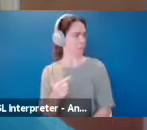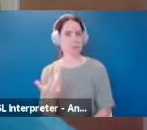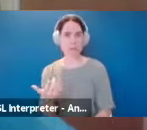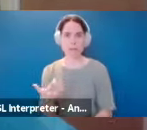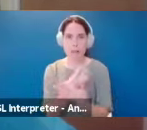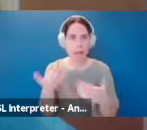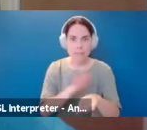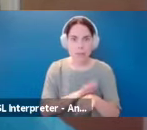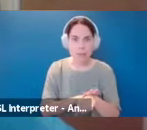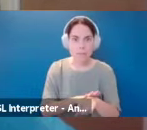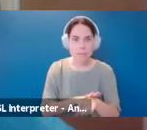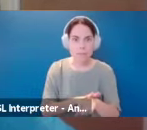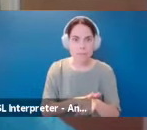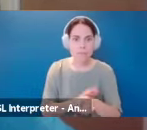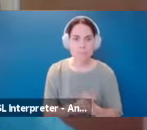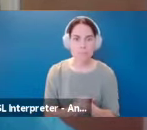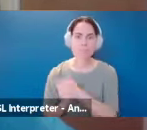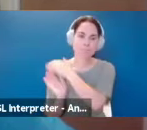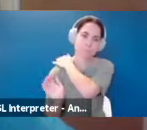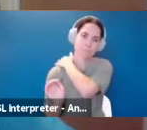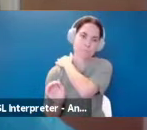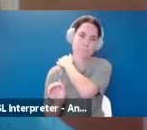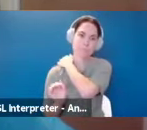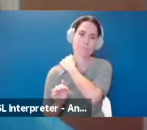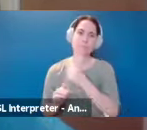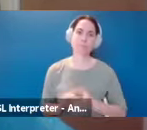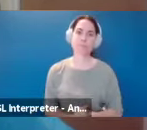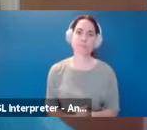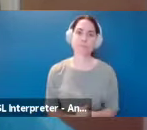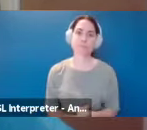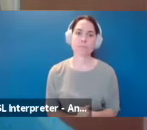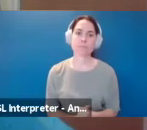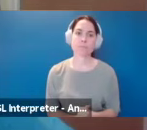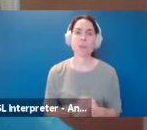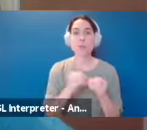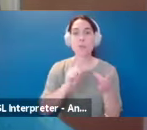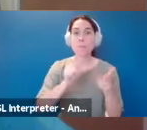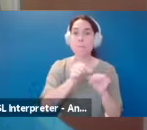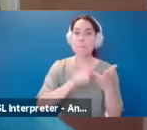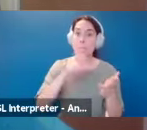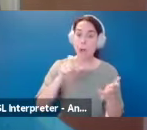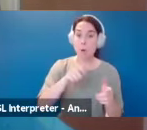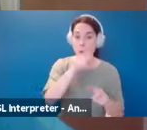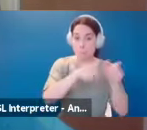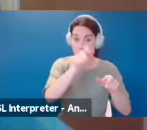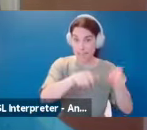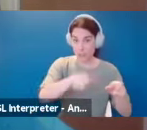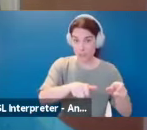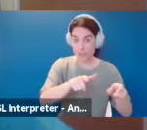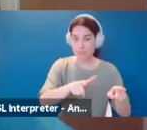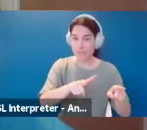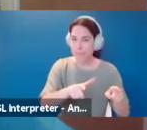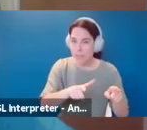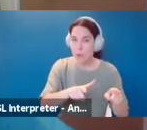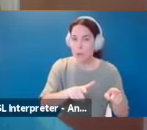stay. They will not tolerate some of the racist things that are said. I have been sworn to oath not to mention